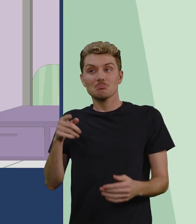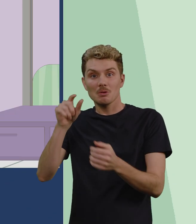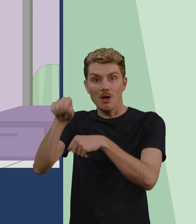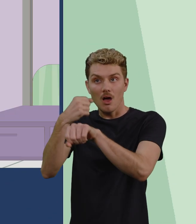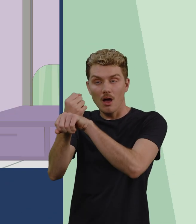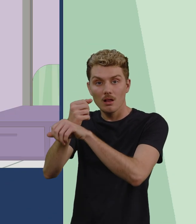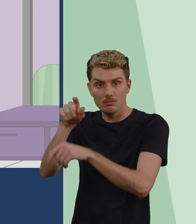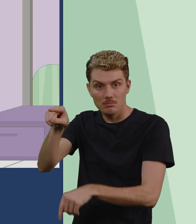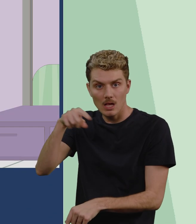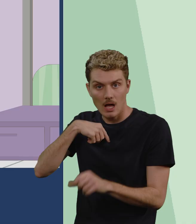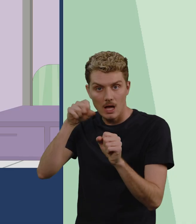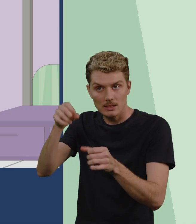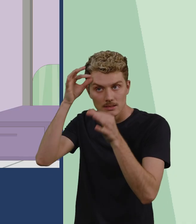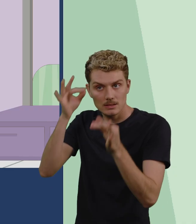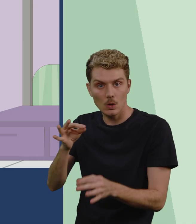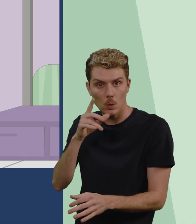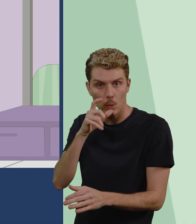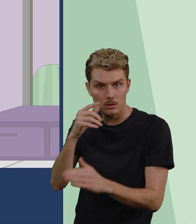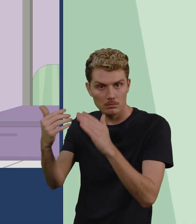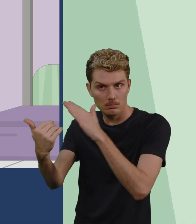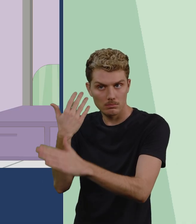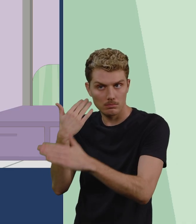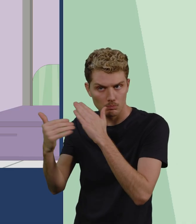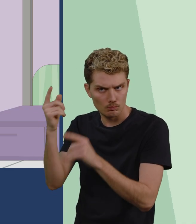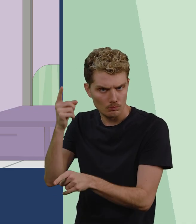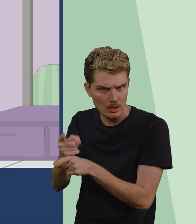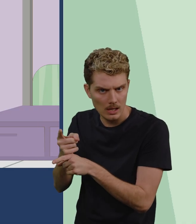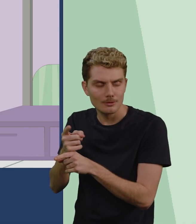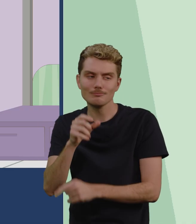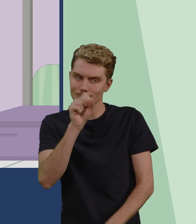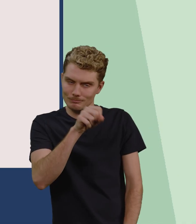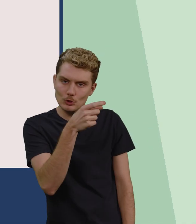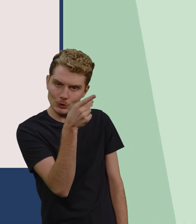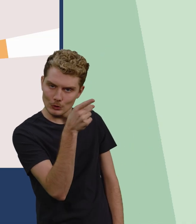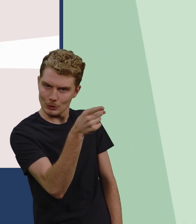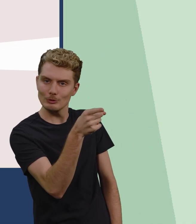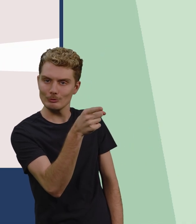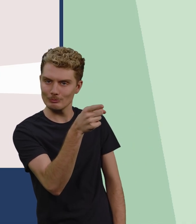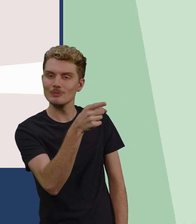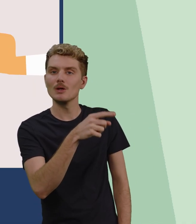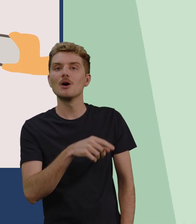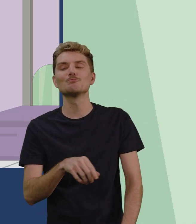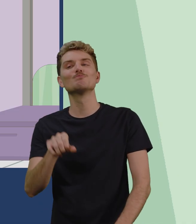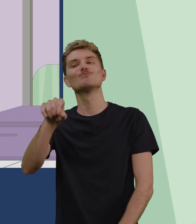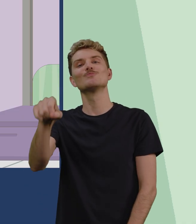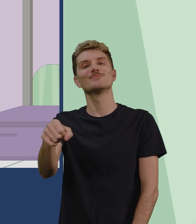lock, I get to decide who can come in, right? Yes, you do.